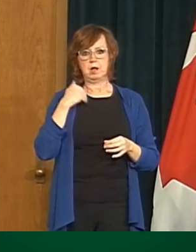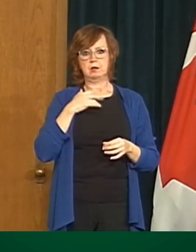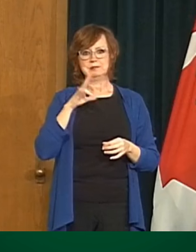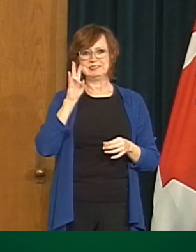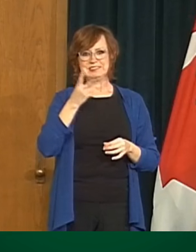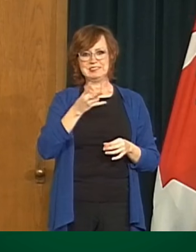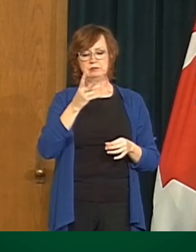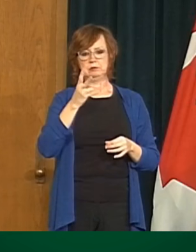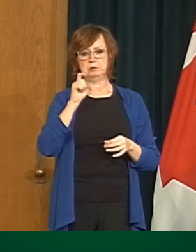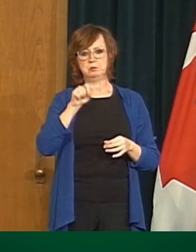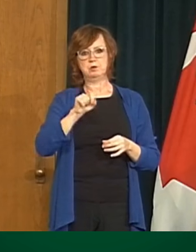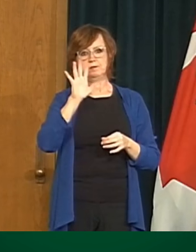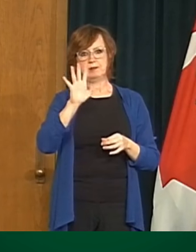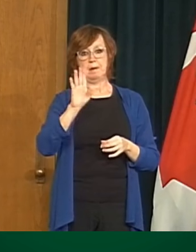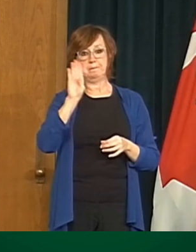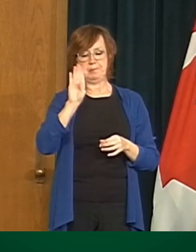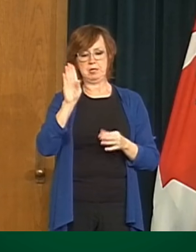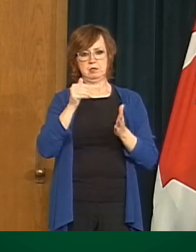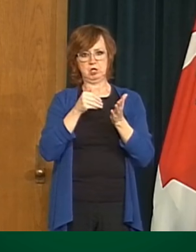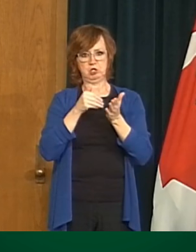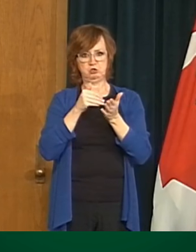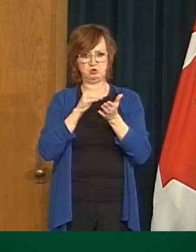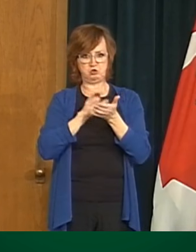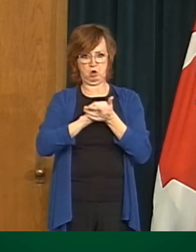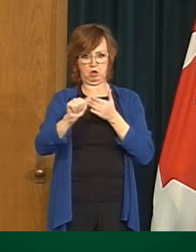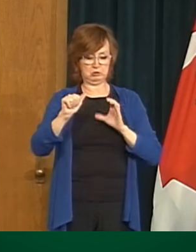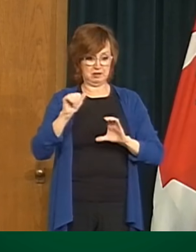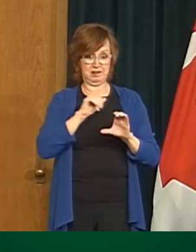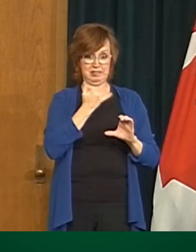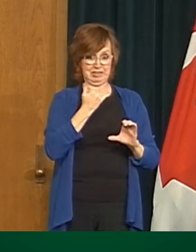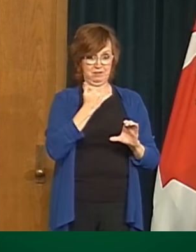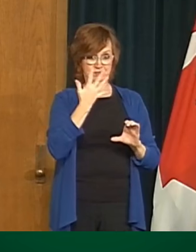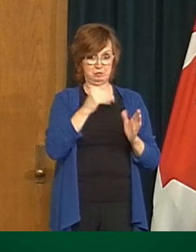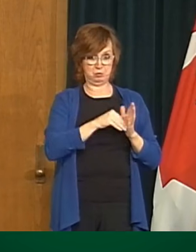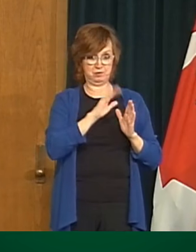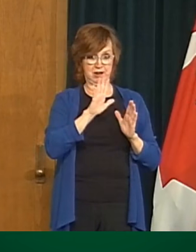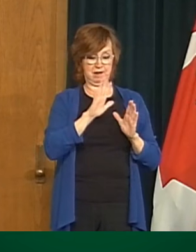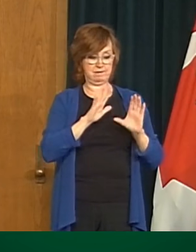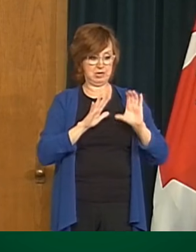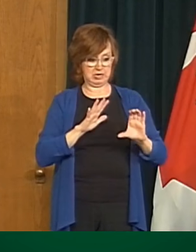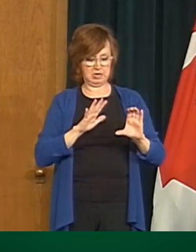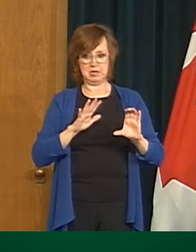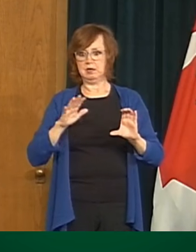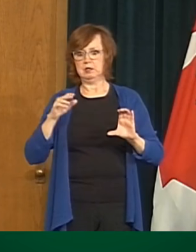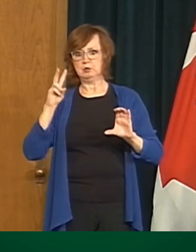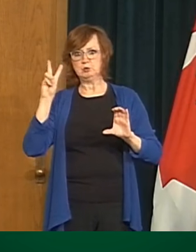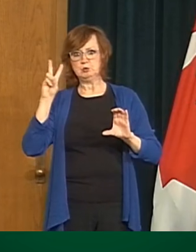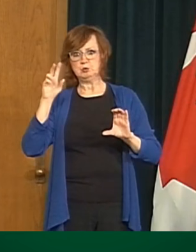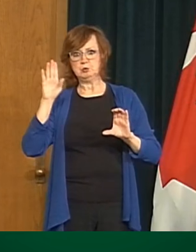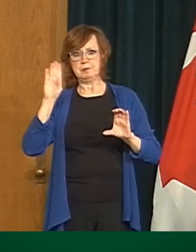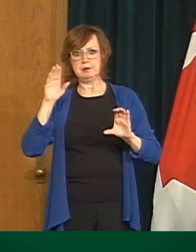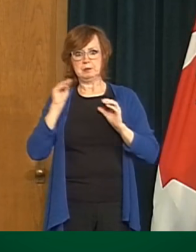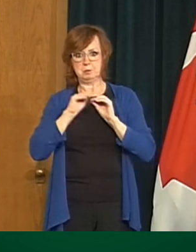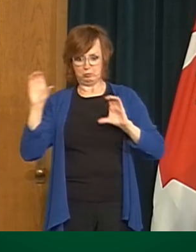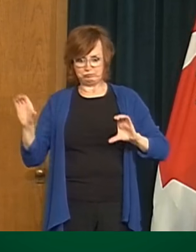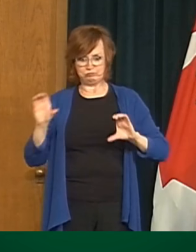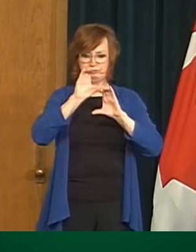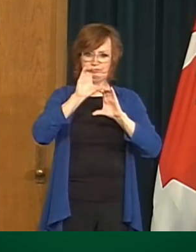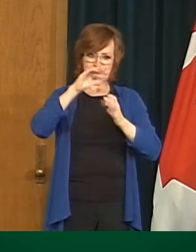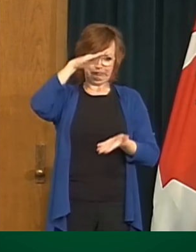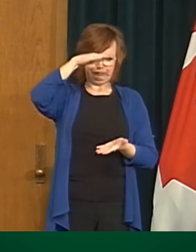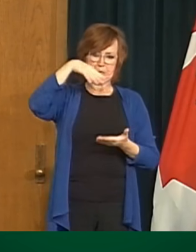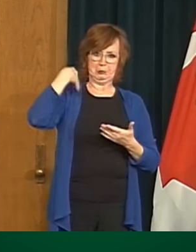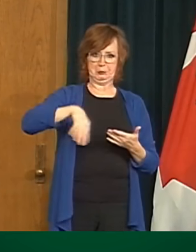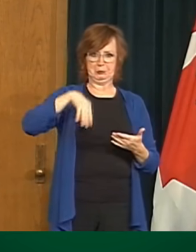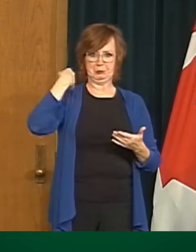years. This is a major step in building stronger communities and building a stronger province. I'll now ask our Deputy Premier,